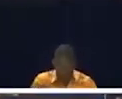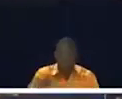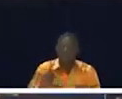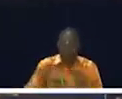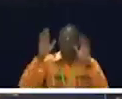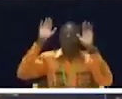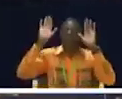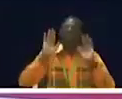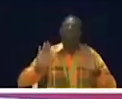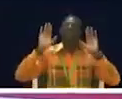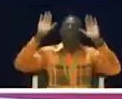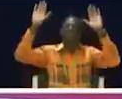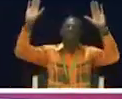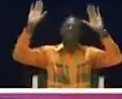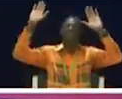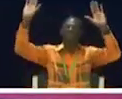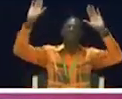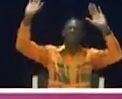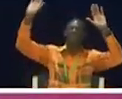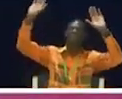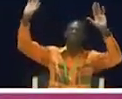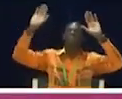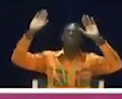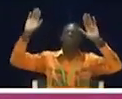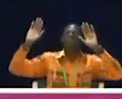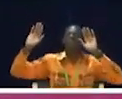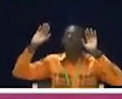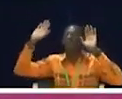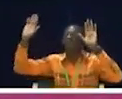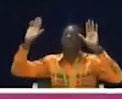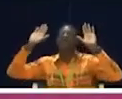wonderful, wonderful, wonderful.